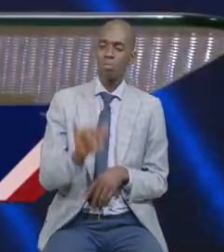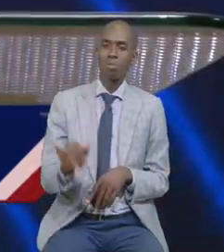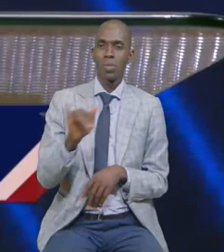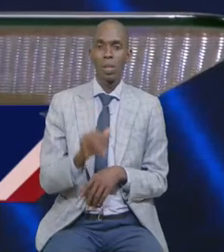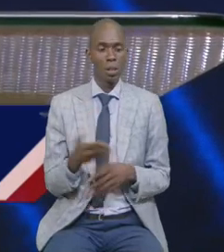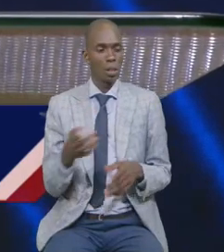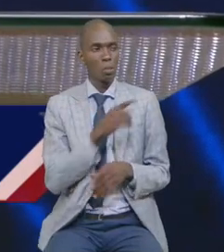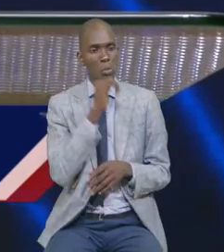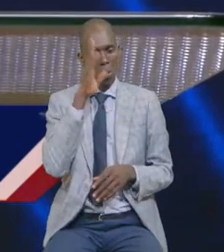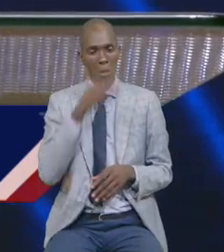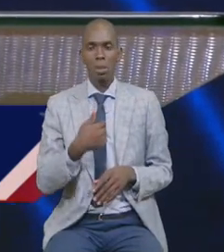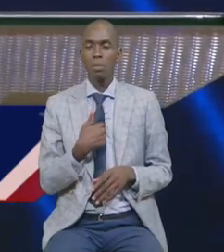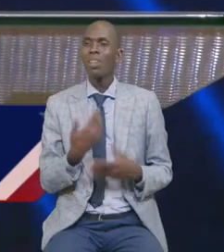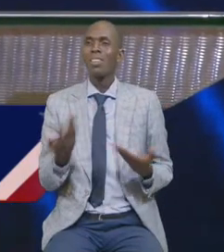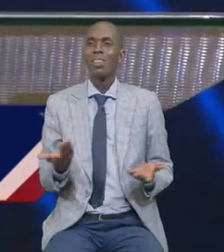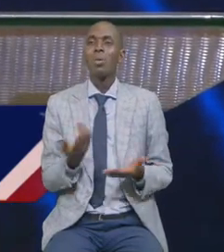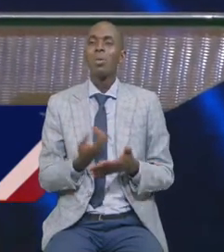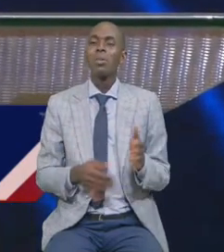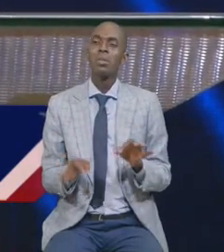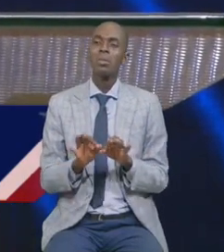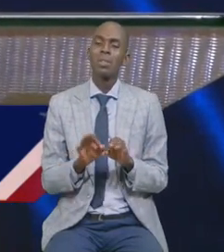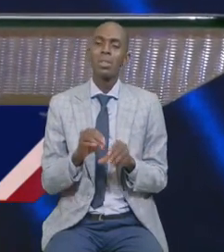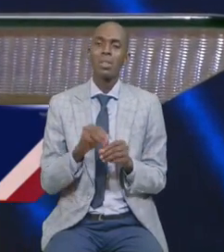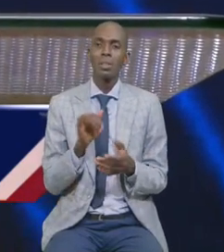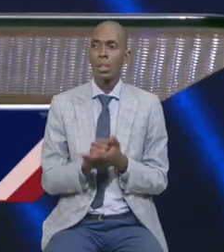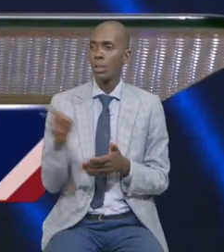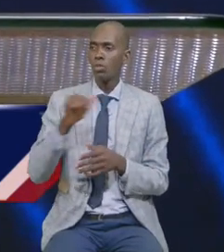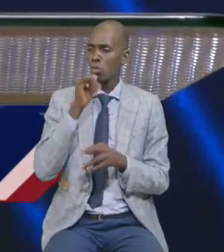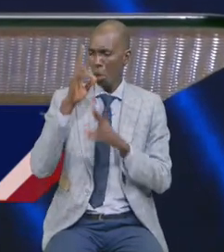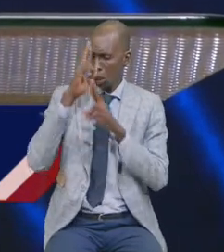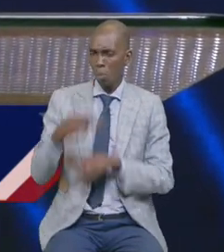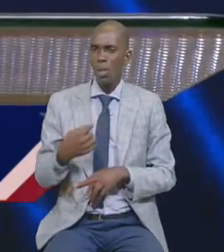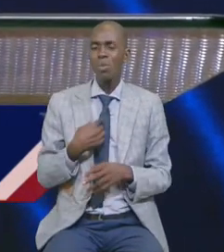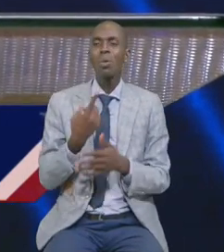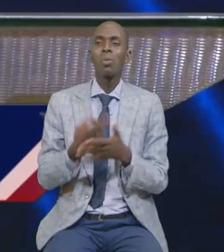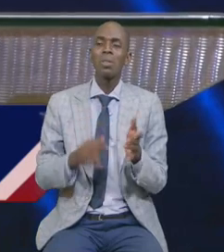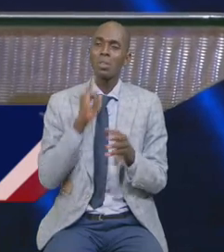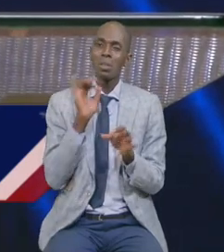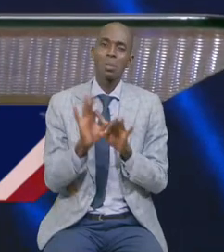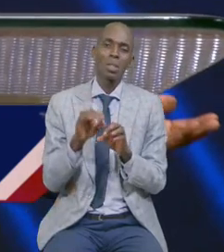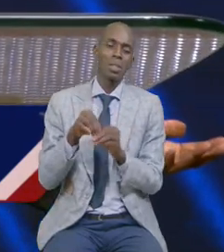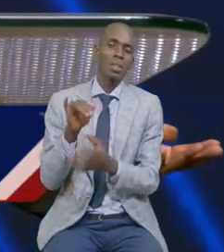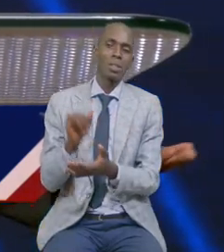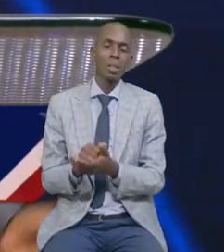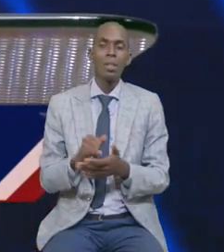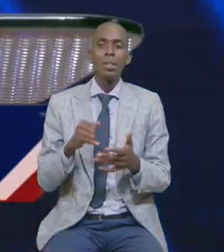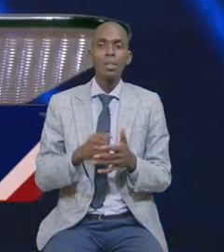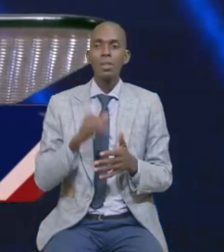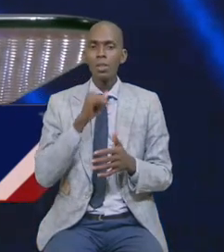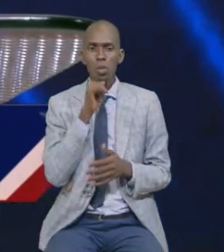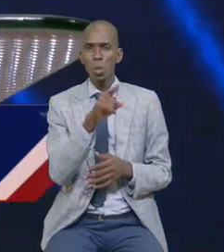me. And she didn't respect me. He's not, smiling at